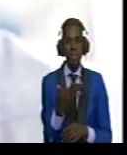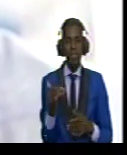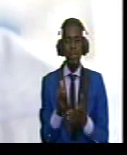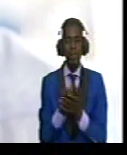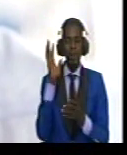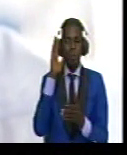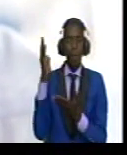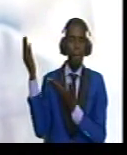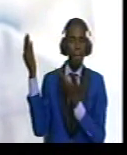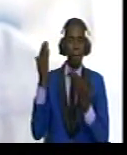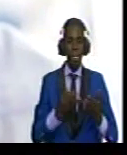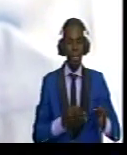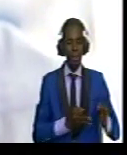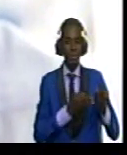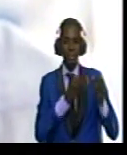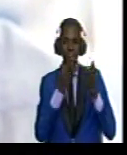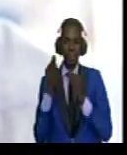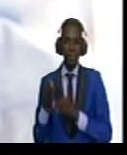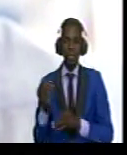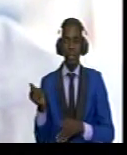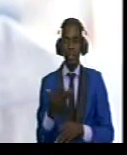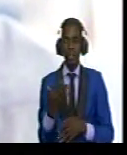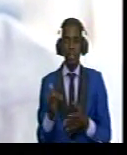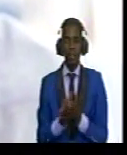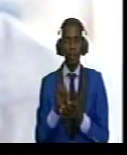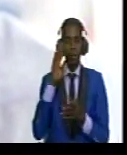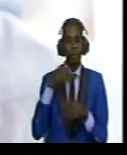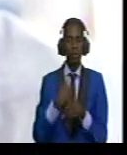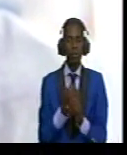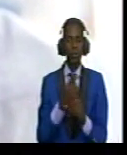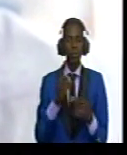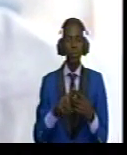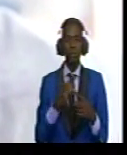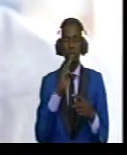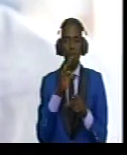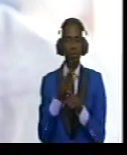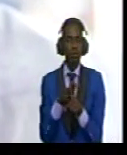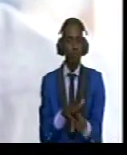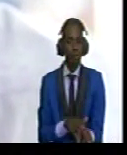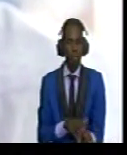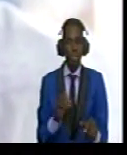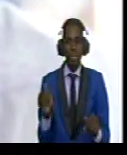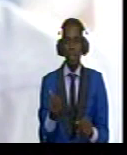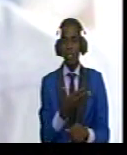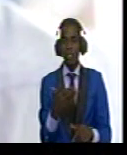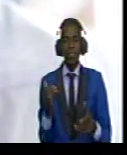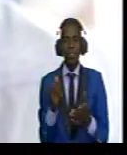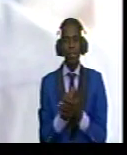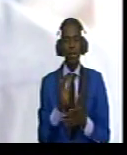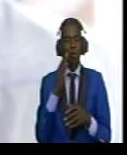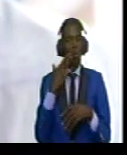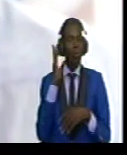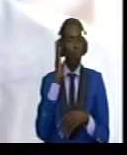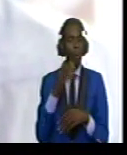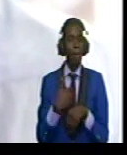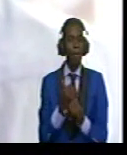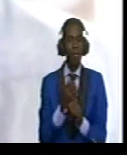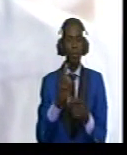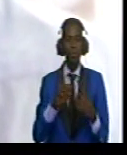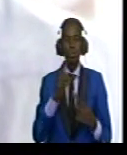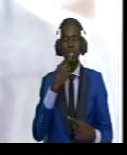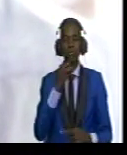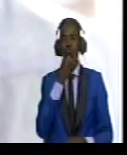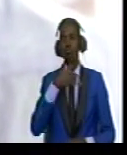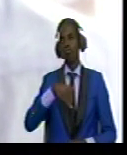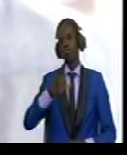say not ye. Anything that will bring procrastination, say not ye. Anything that will say, it's not yet time, there's still time.